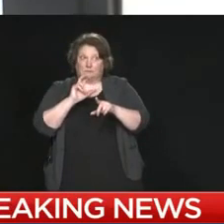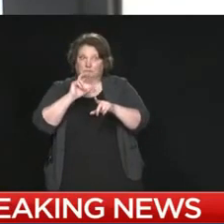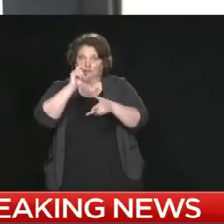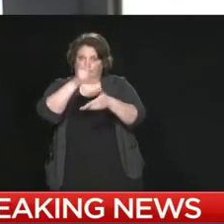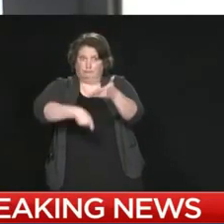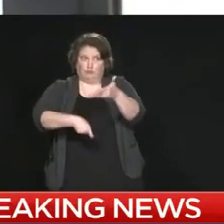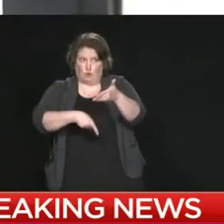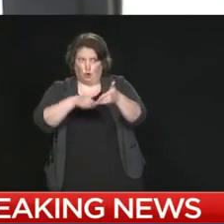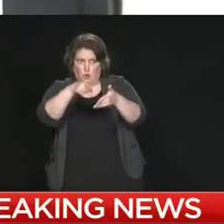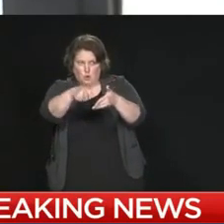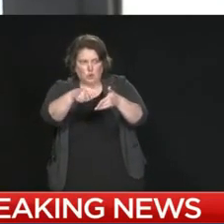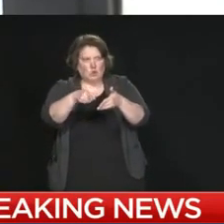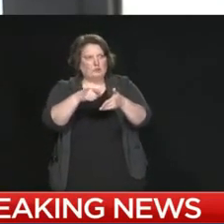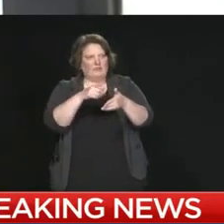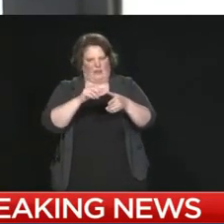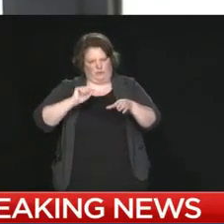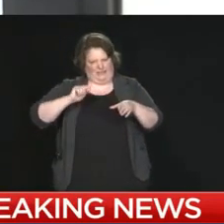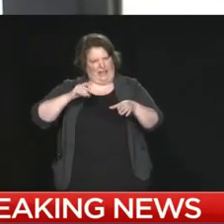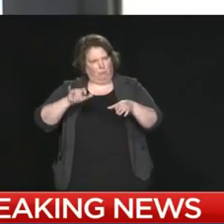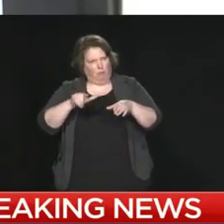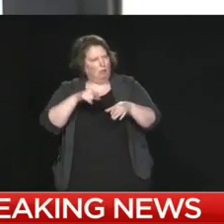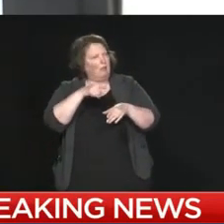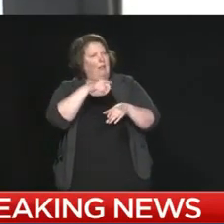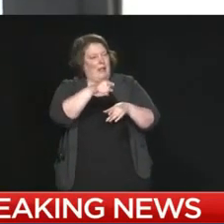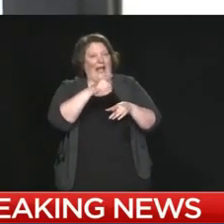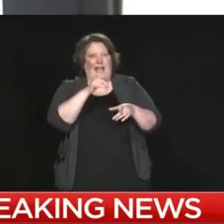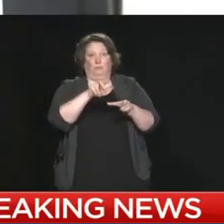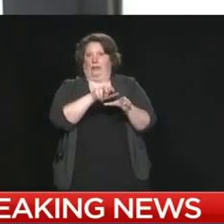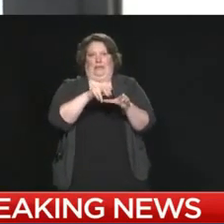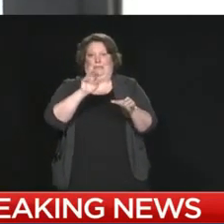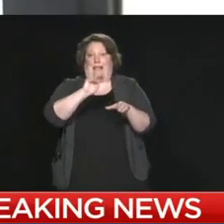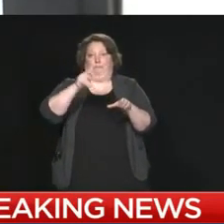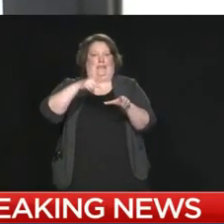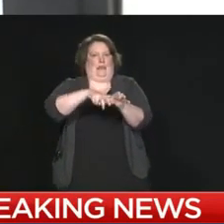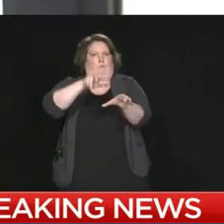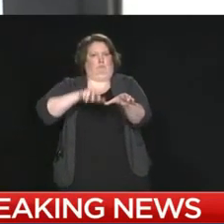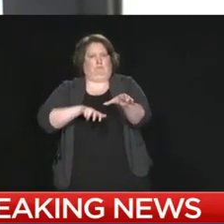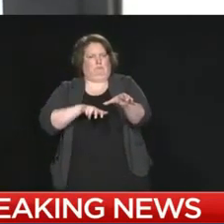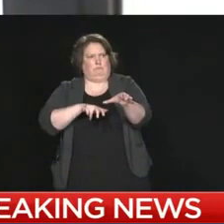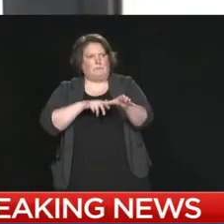like to know when you or your officials learned about them and what action you're going to be taking.